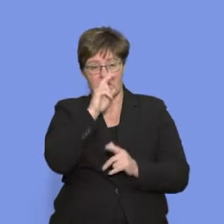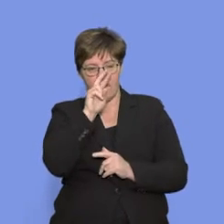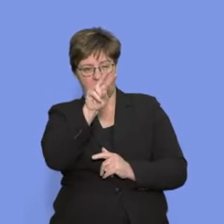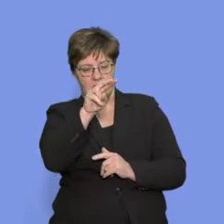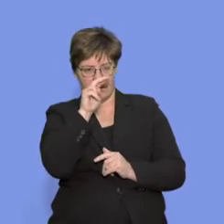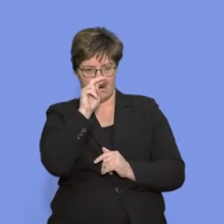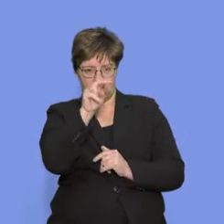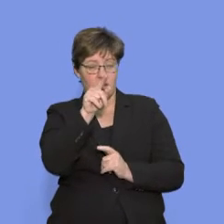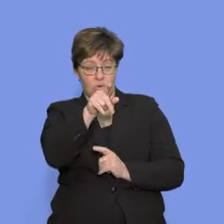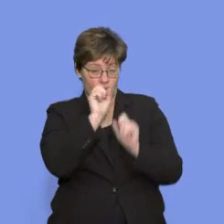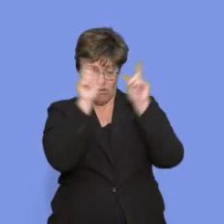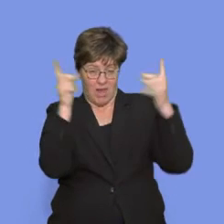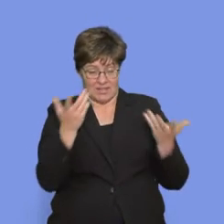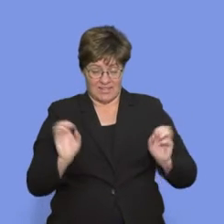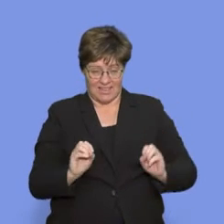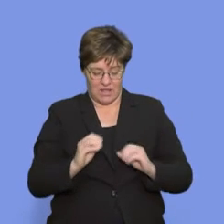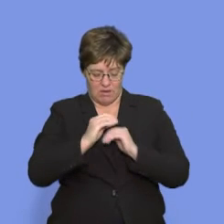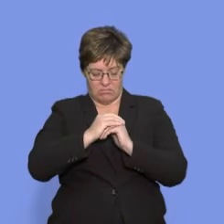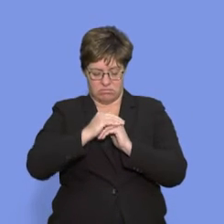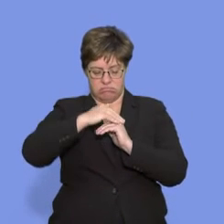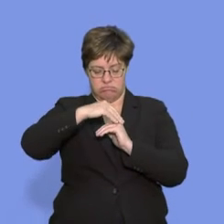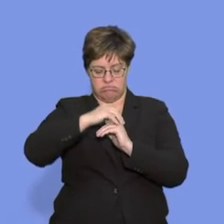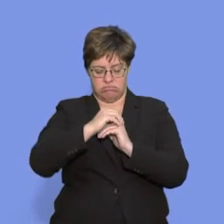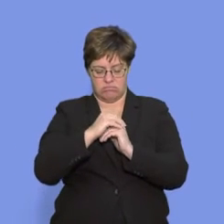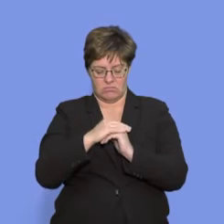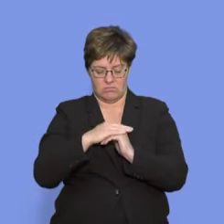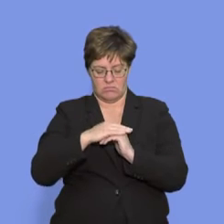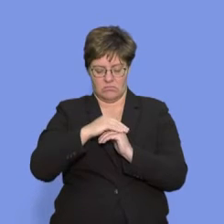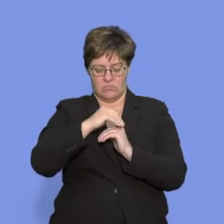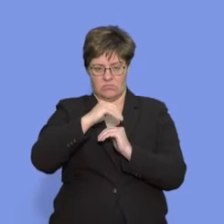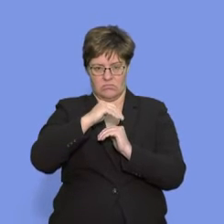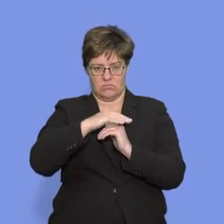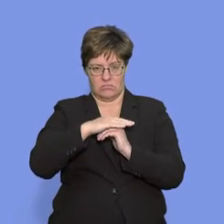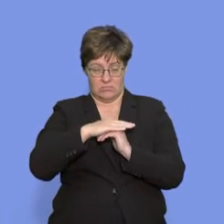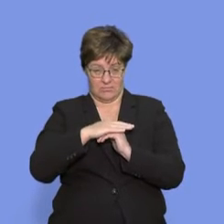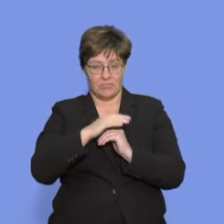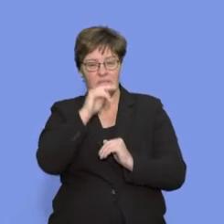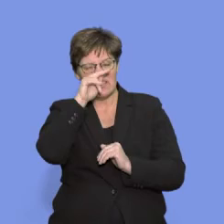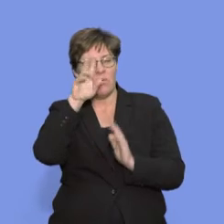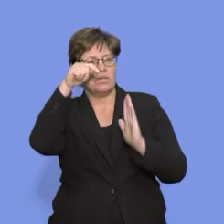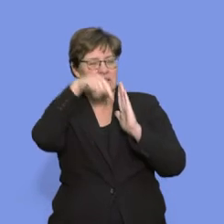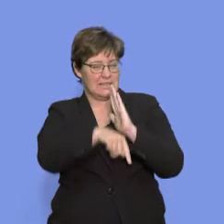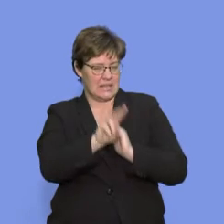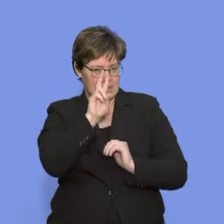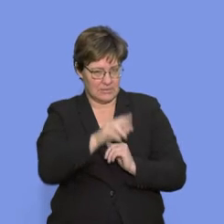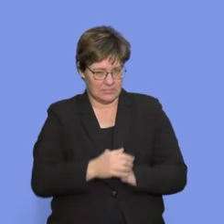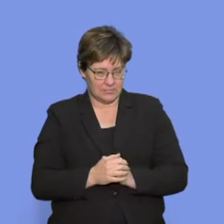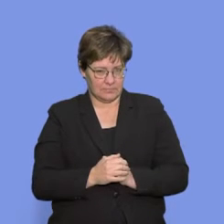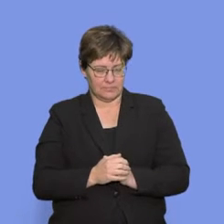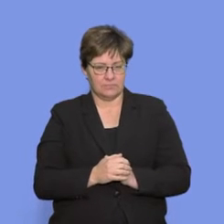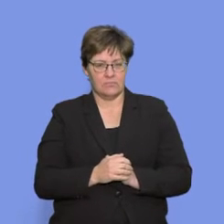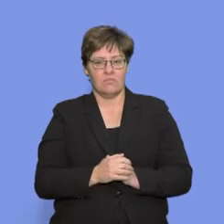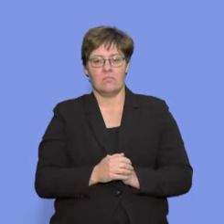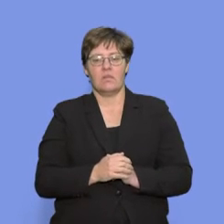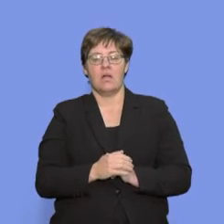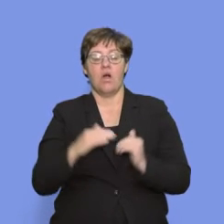around. You don't even realize that this is happening. But let's look at it more detail. So, the